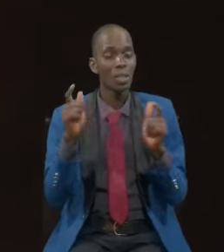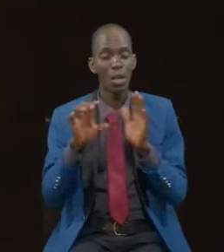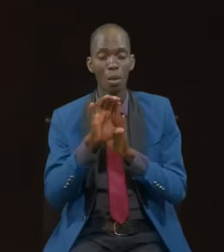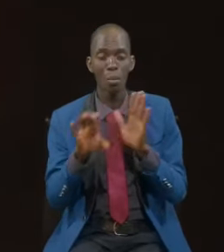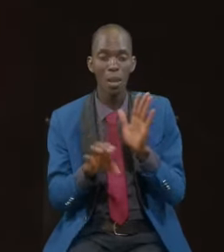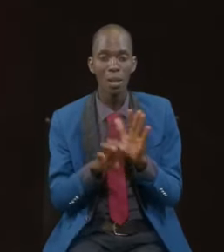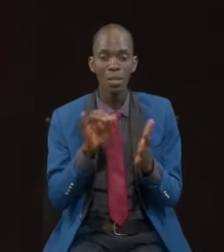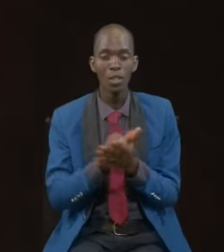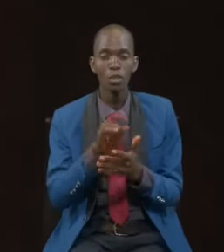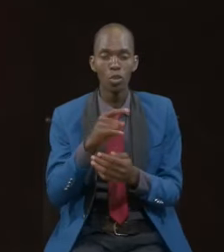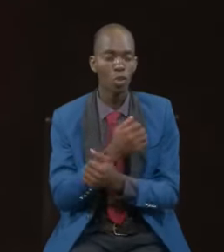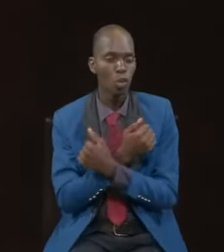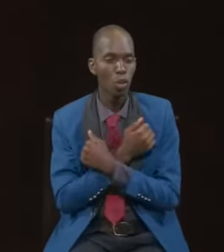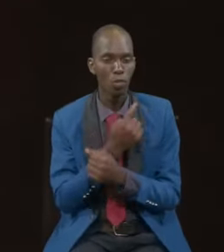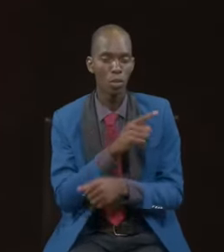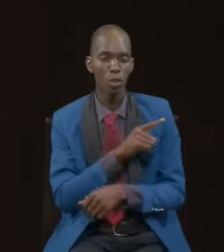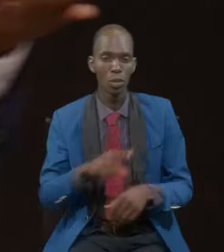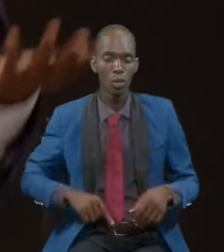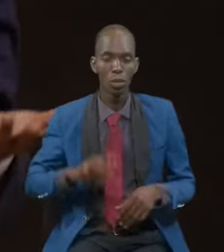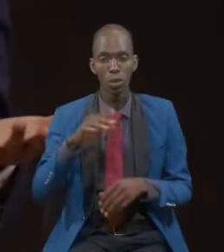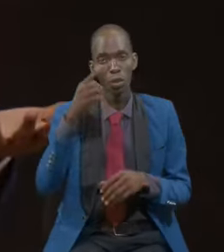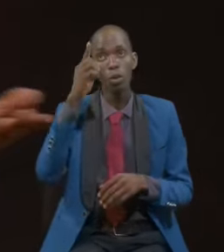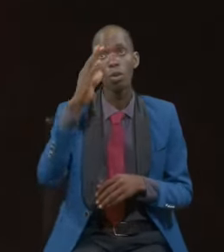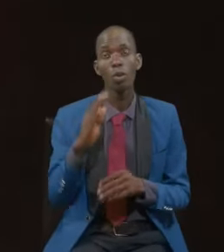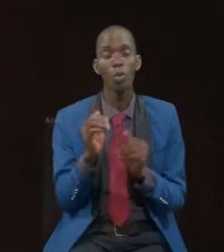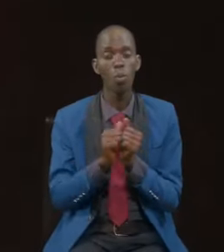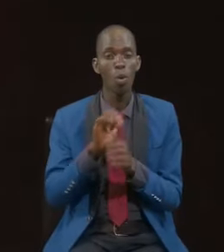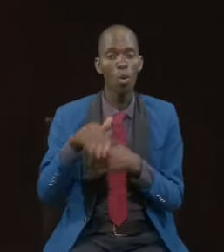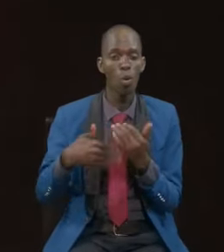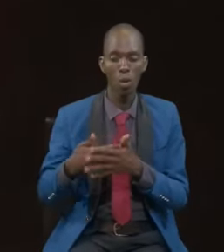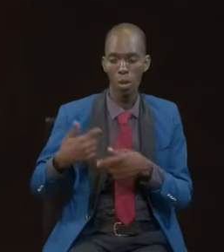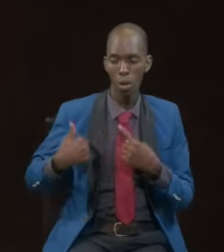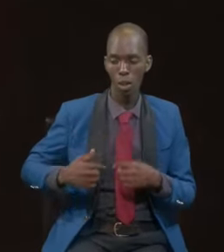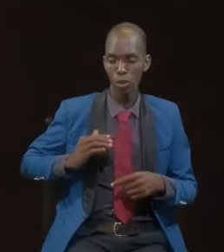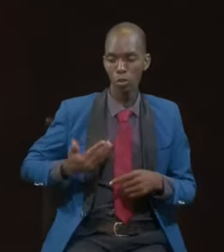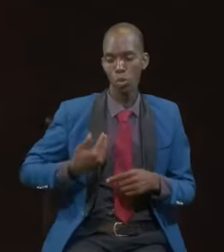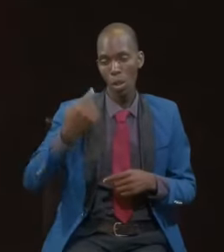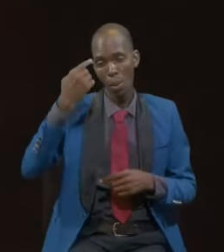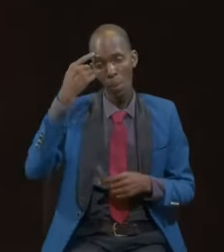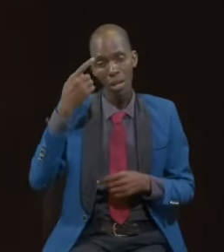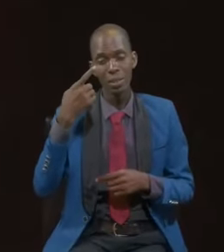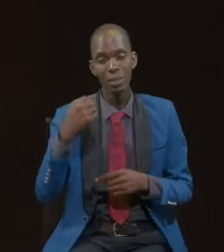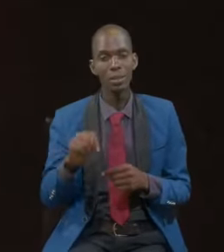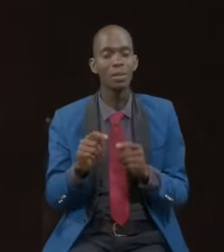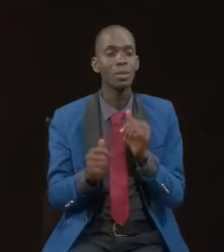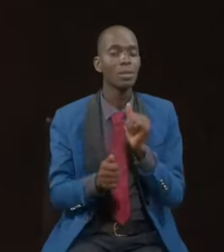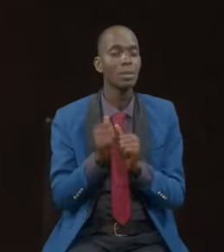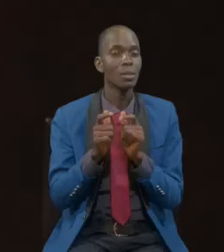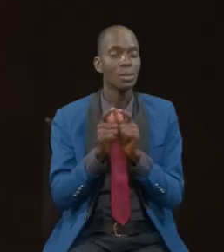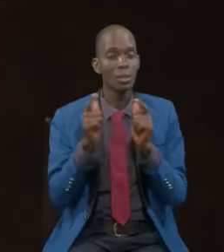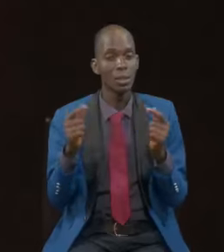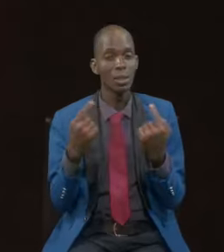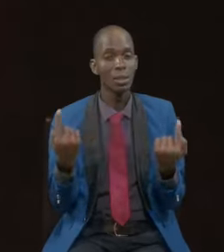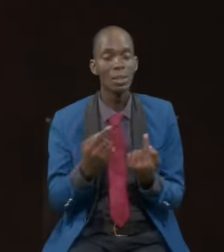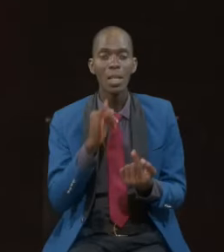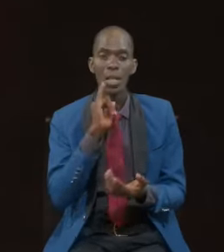you love the Lord your God with all your heart, all your soul, all your mind, the great sin is that you